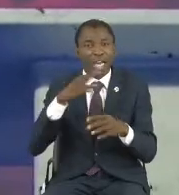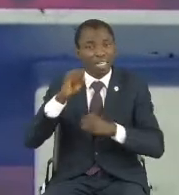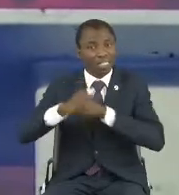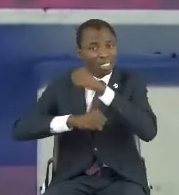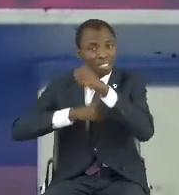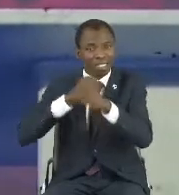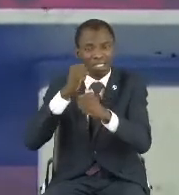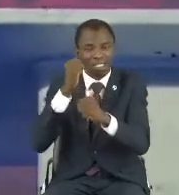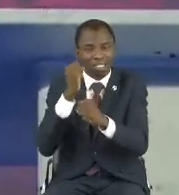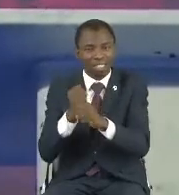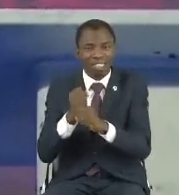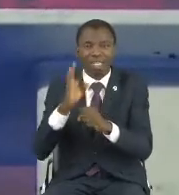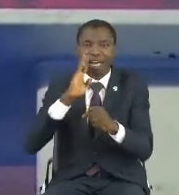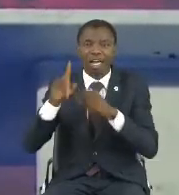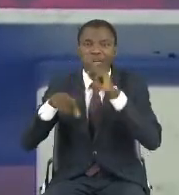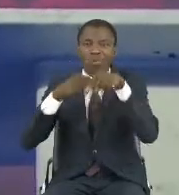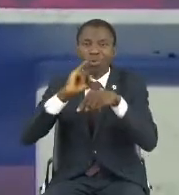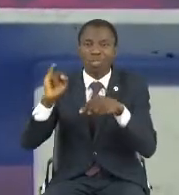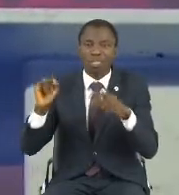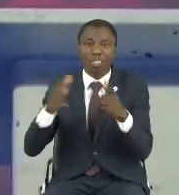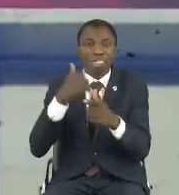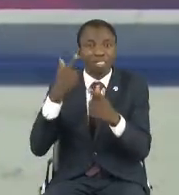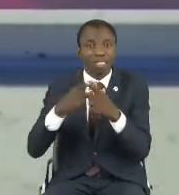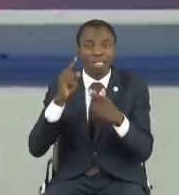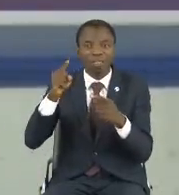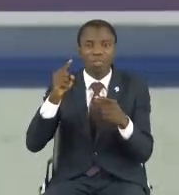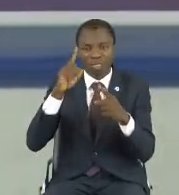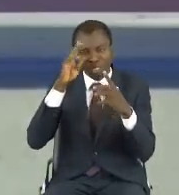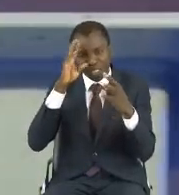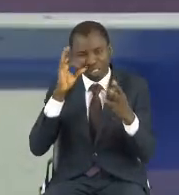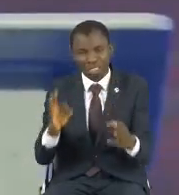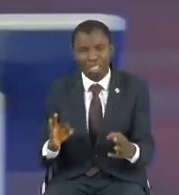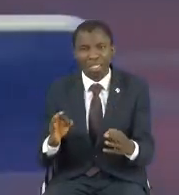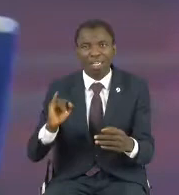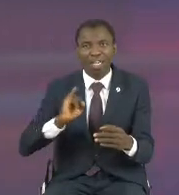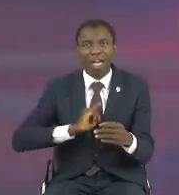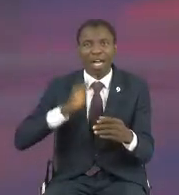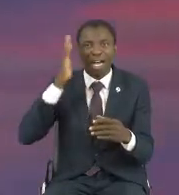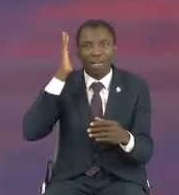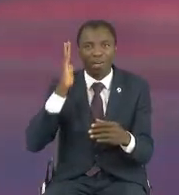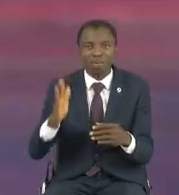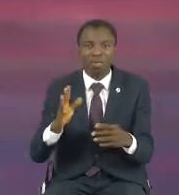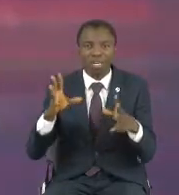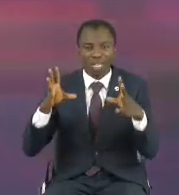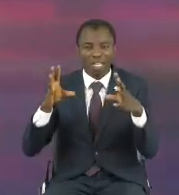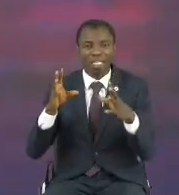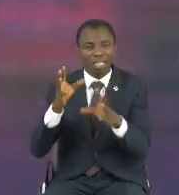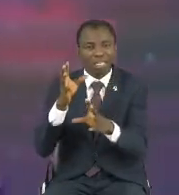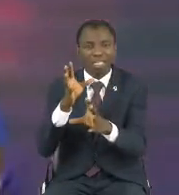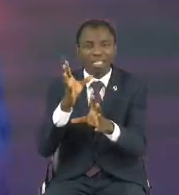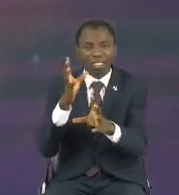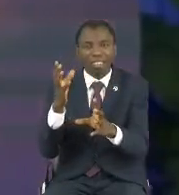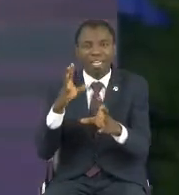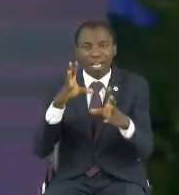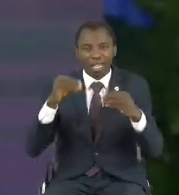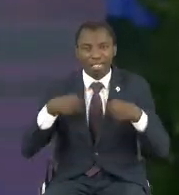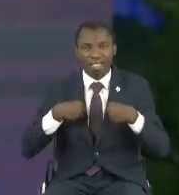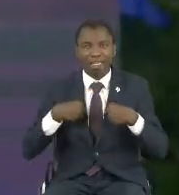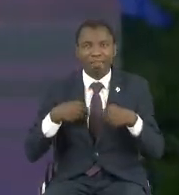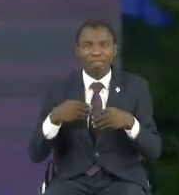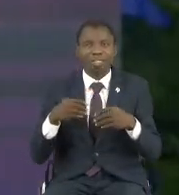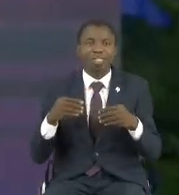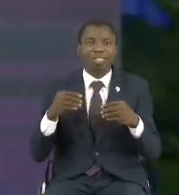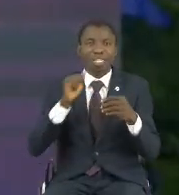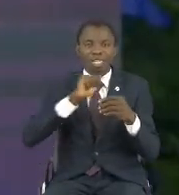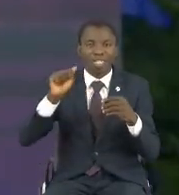going, and you decide, I'm going to adopt a child. Then you go